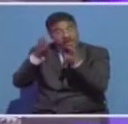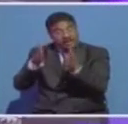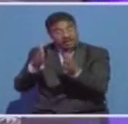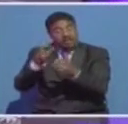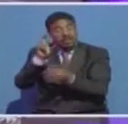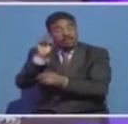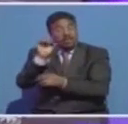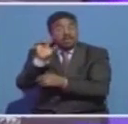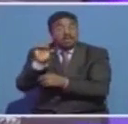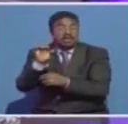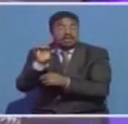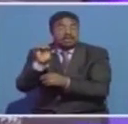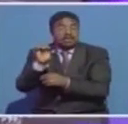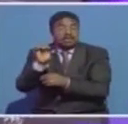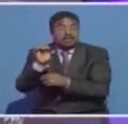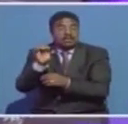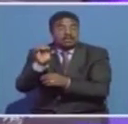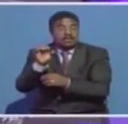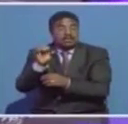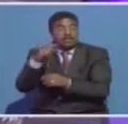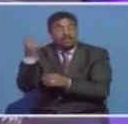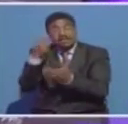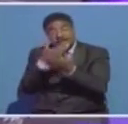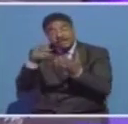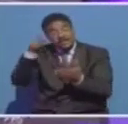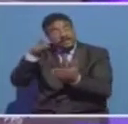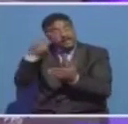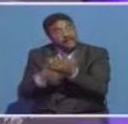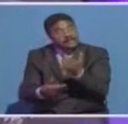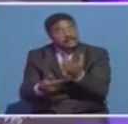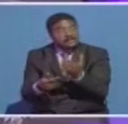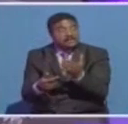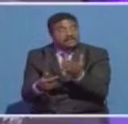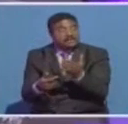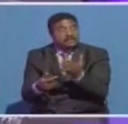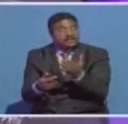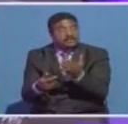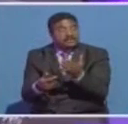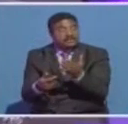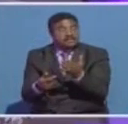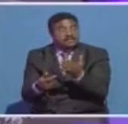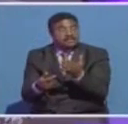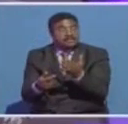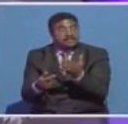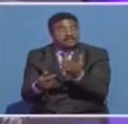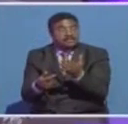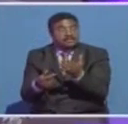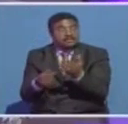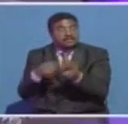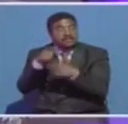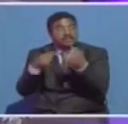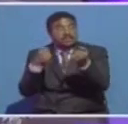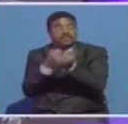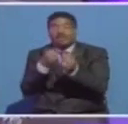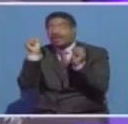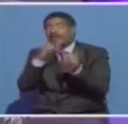at national level. So the only thing that is left is to get Treasury Authority. Again, it borders on funding. We cannot employ